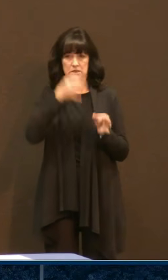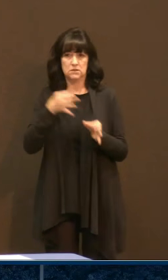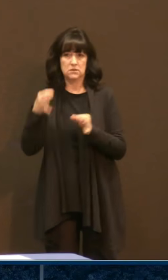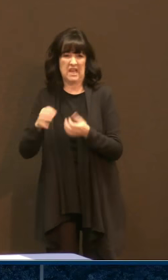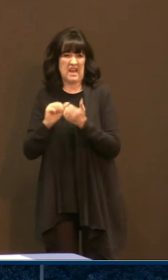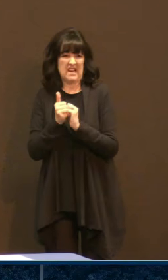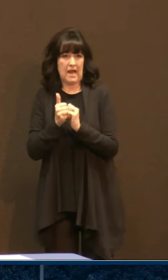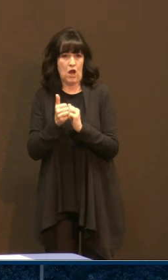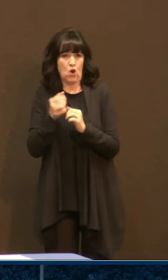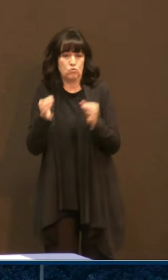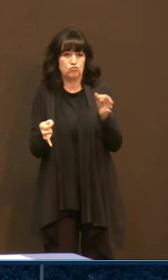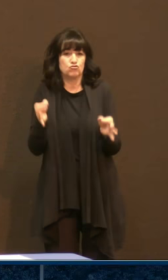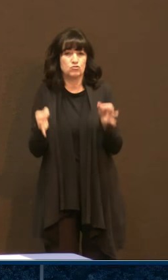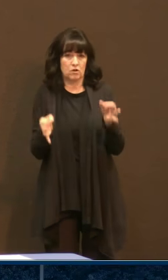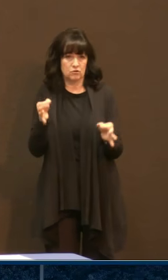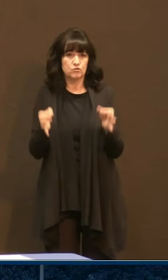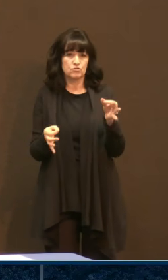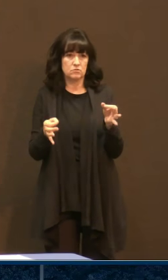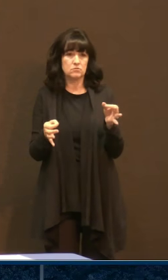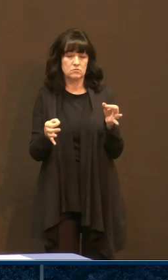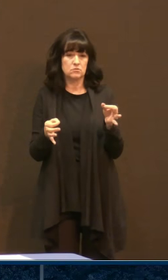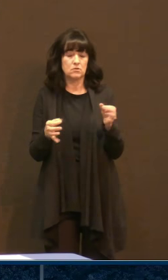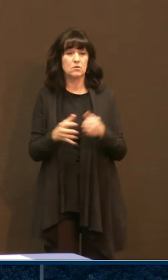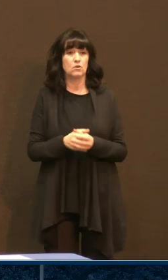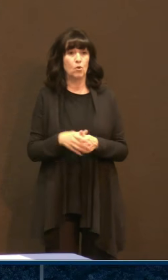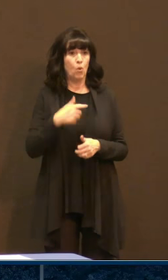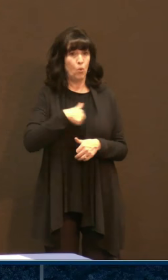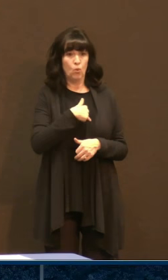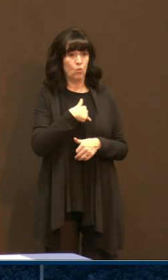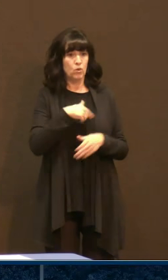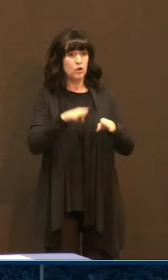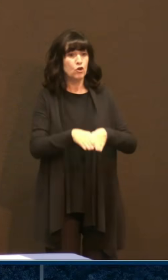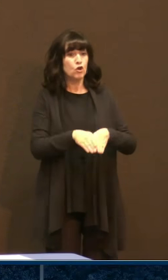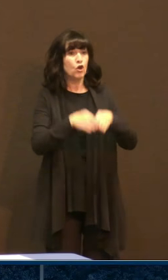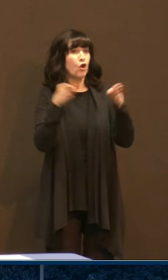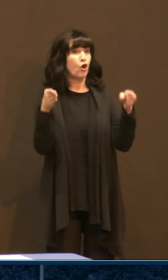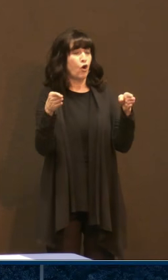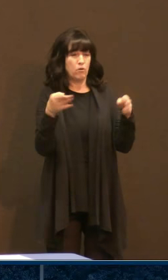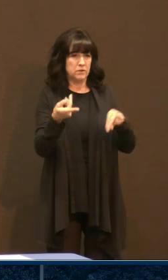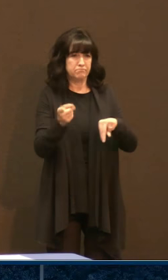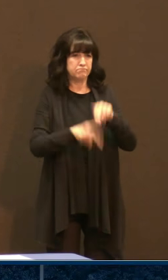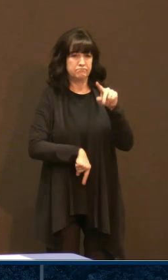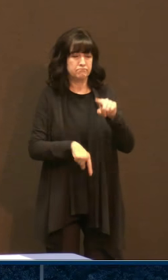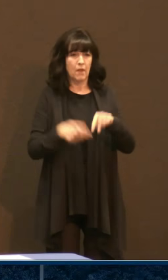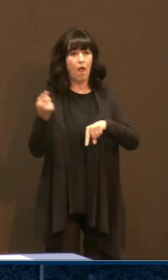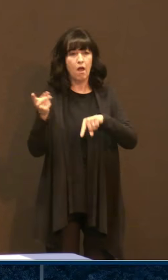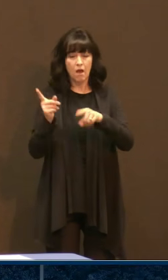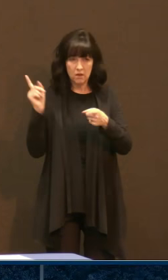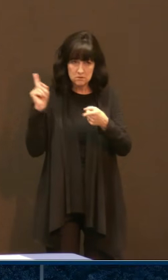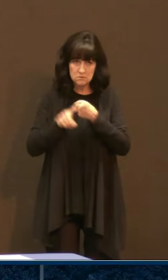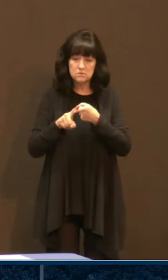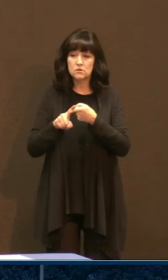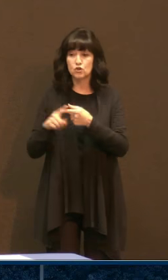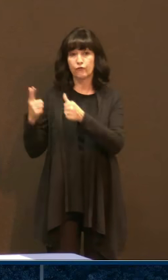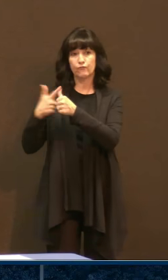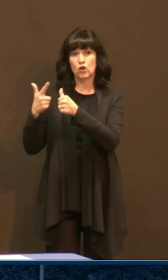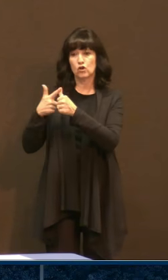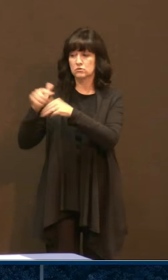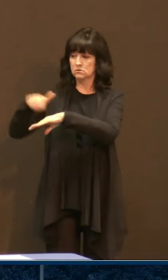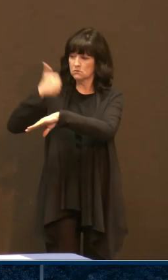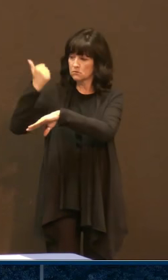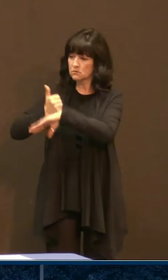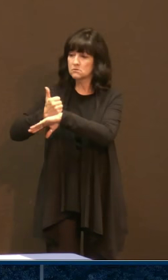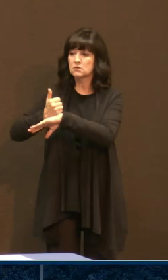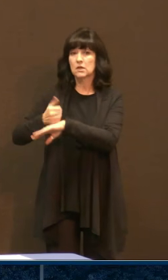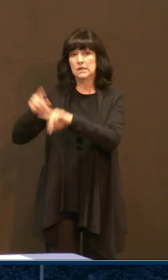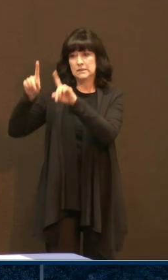we can't move to reopening until we have a robust test plan and a